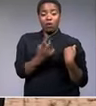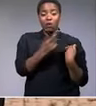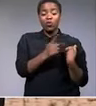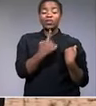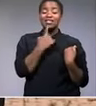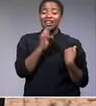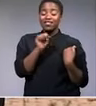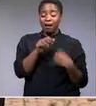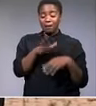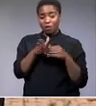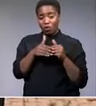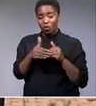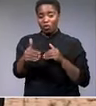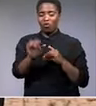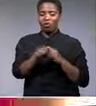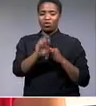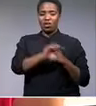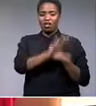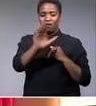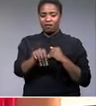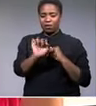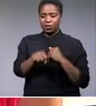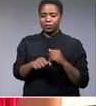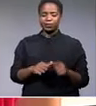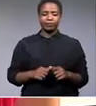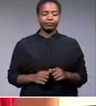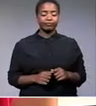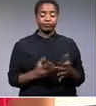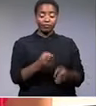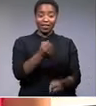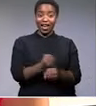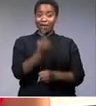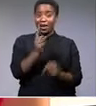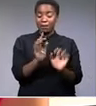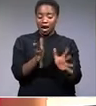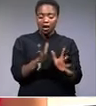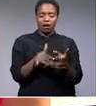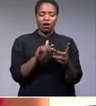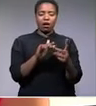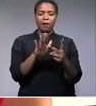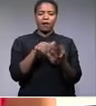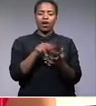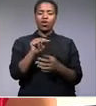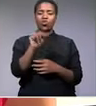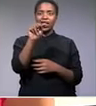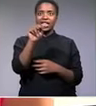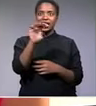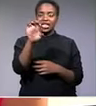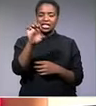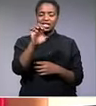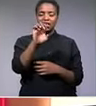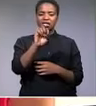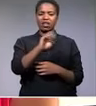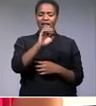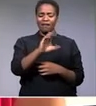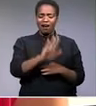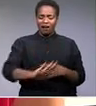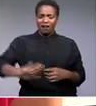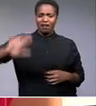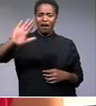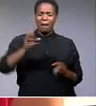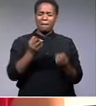this to continue across the country. Well, it's not only Gauteng, it's also the central and northeastern part of South Africa. Many provinces